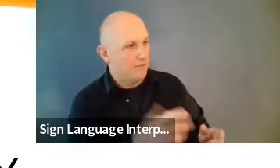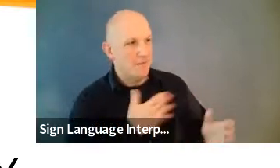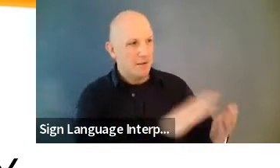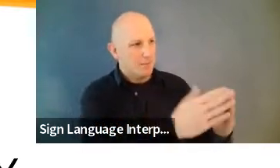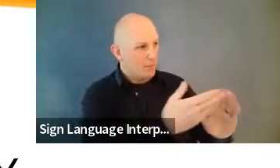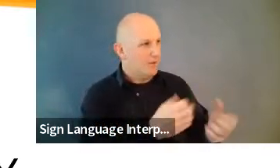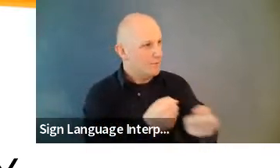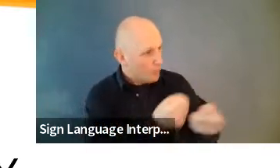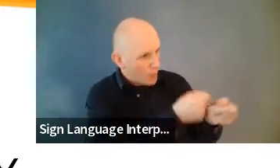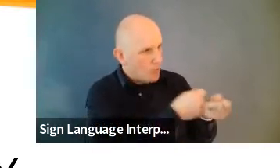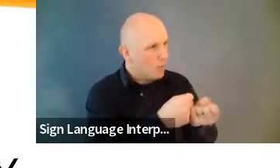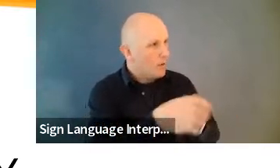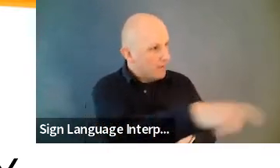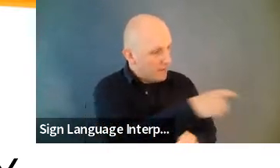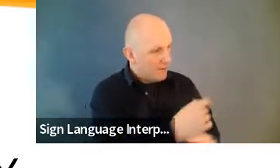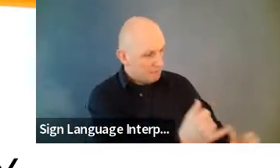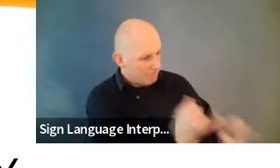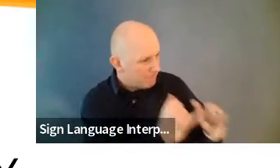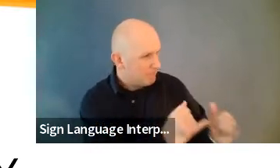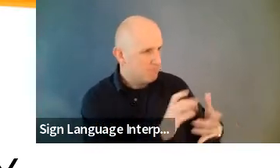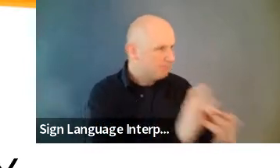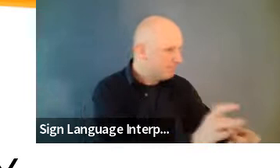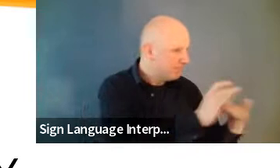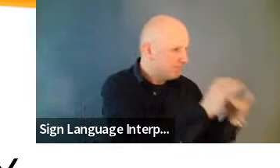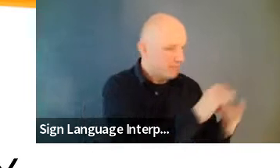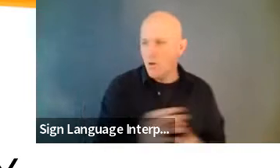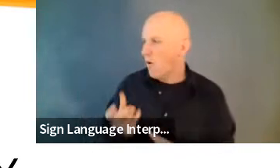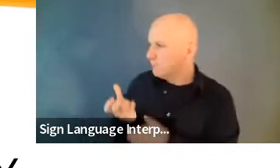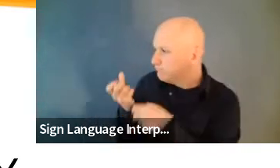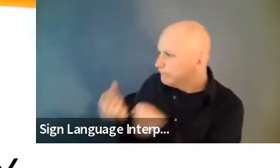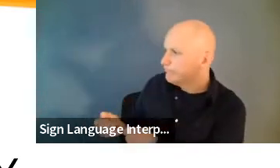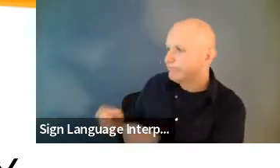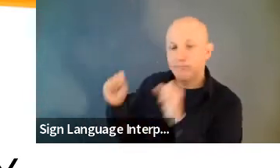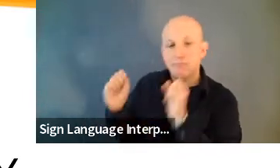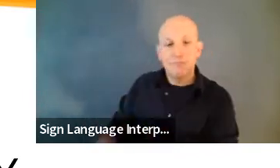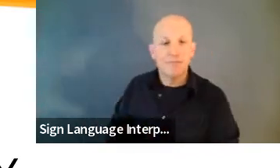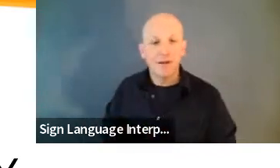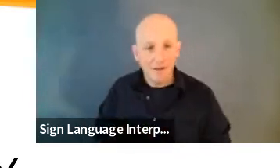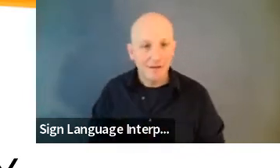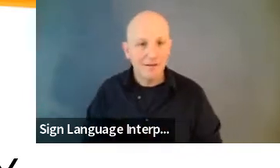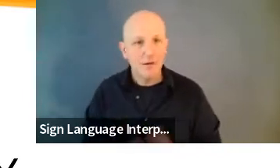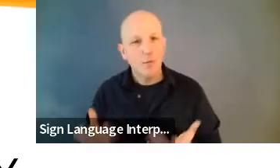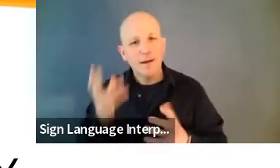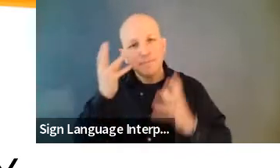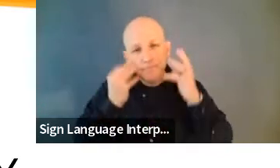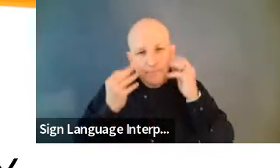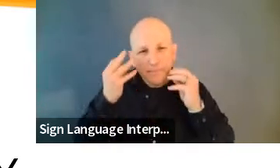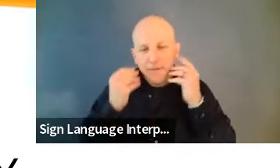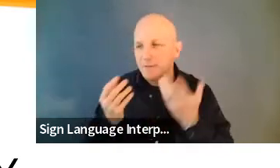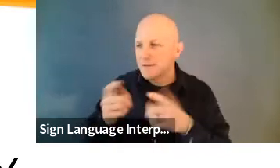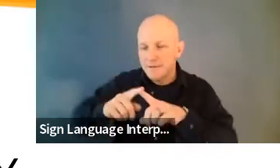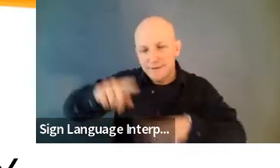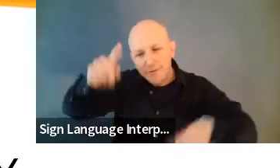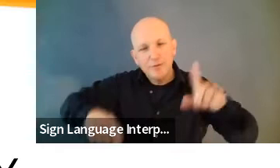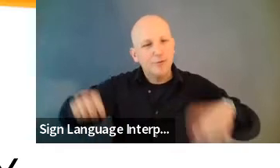can understand and empathize, and law schools want a diversity of experiences, ideas in the classroom. It's in